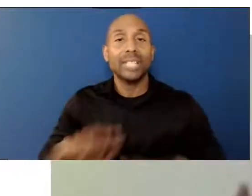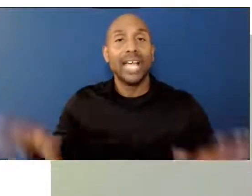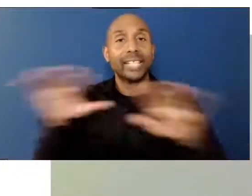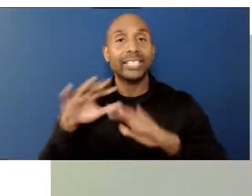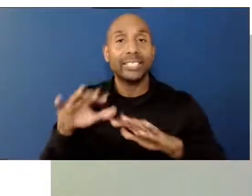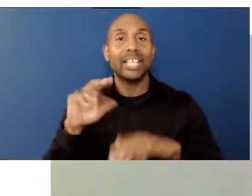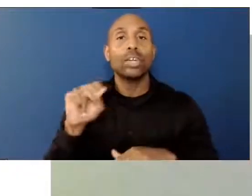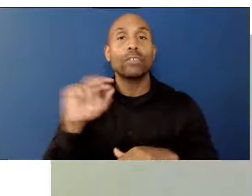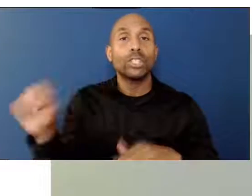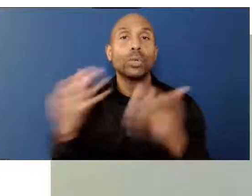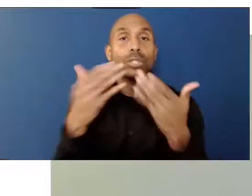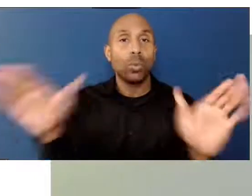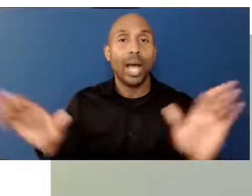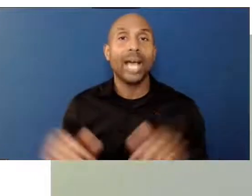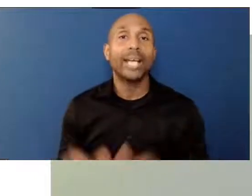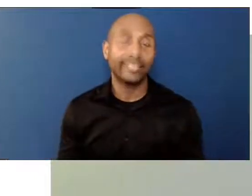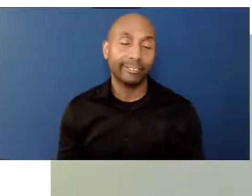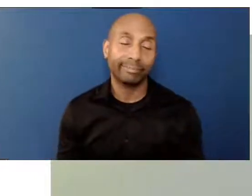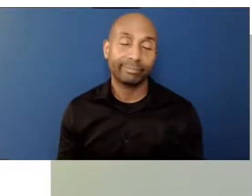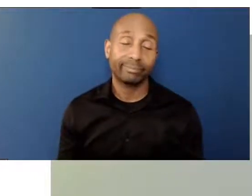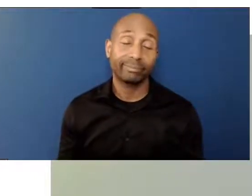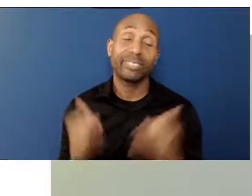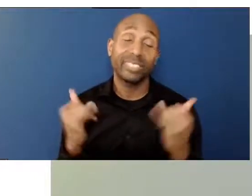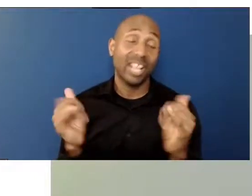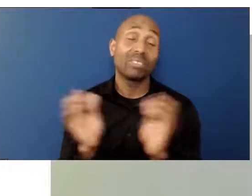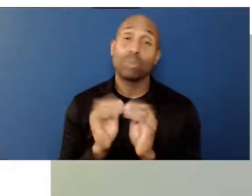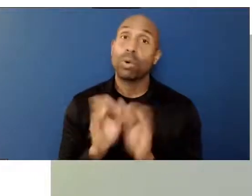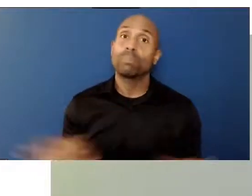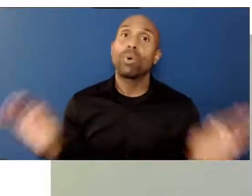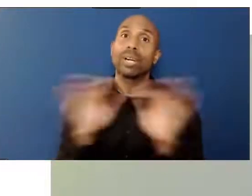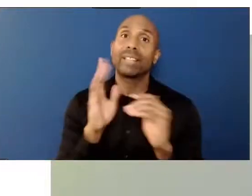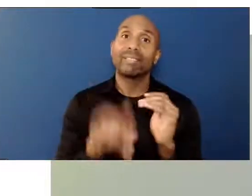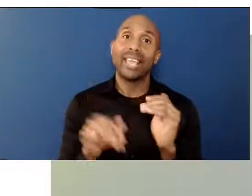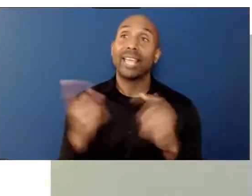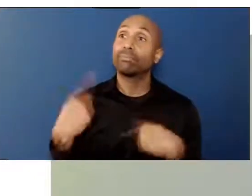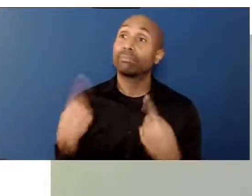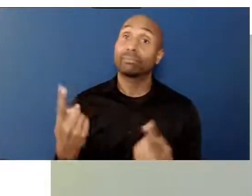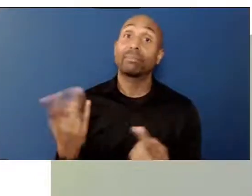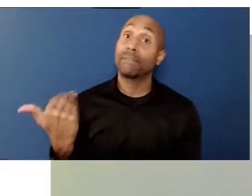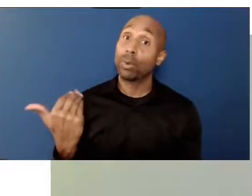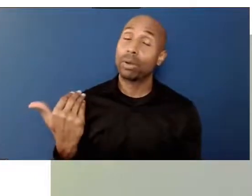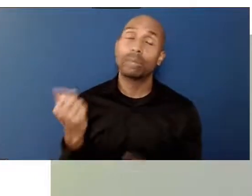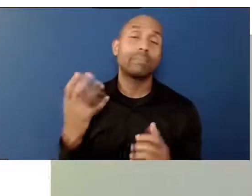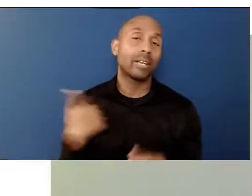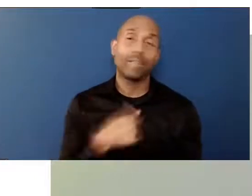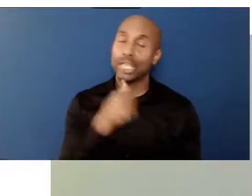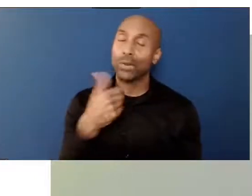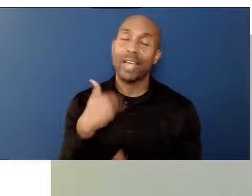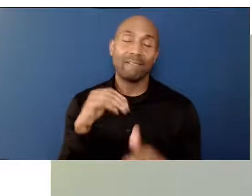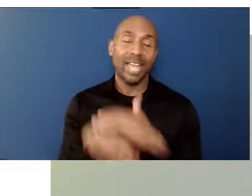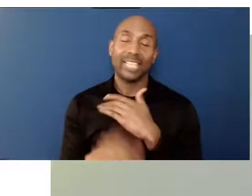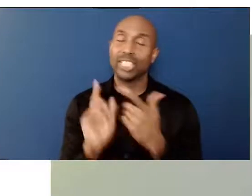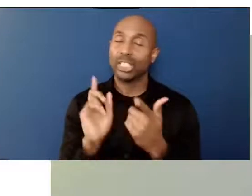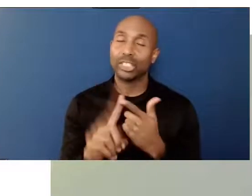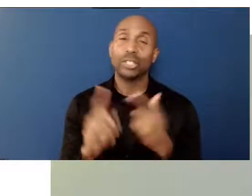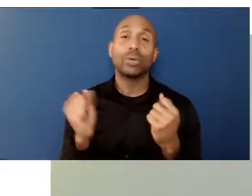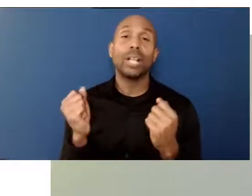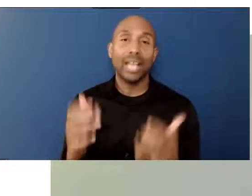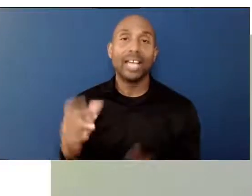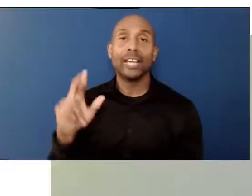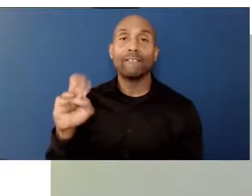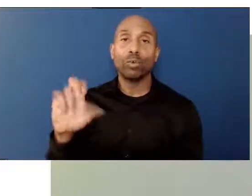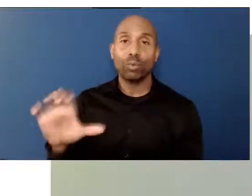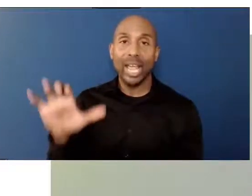more important now as so many of us don't have access to some of the recreation activities that we